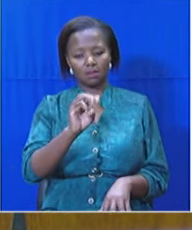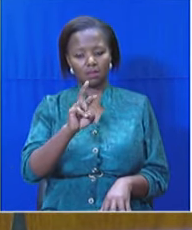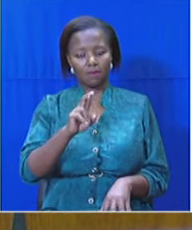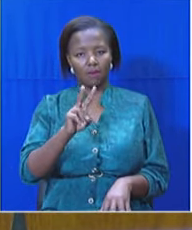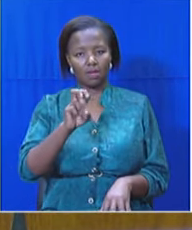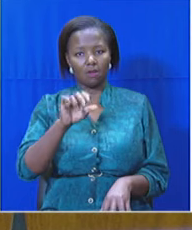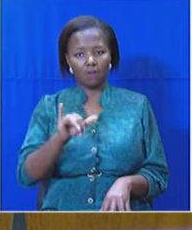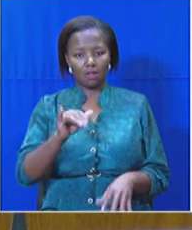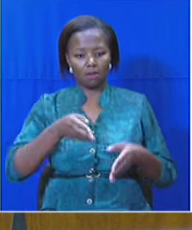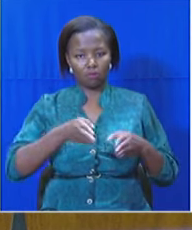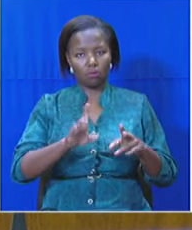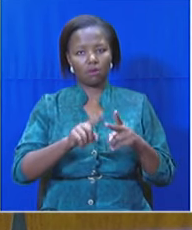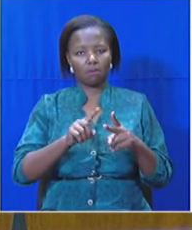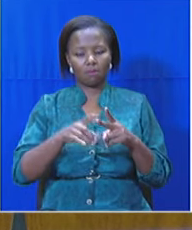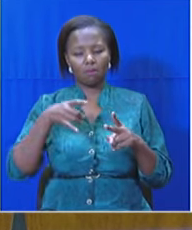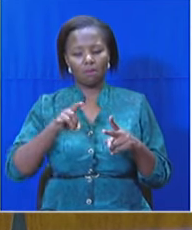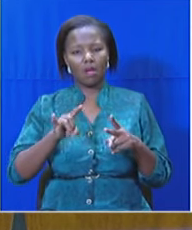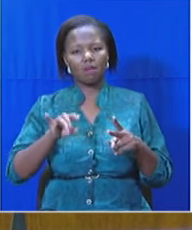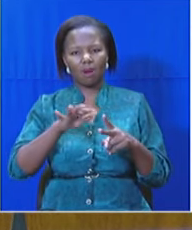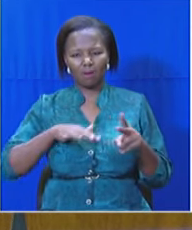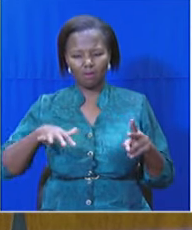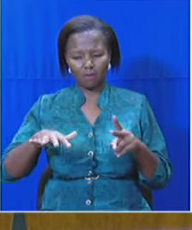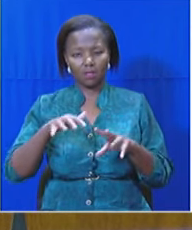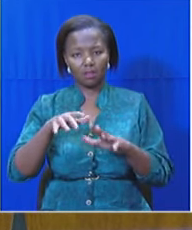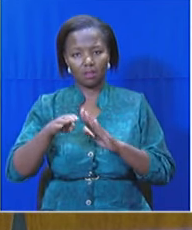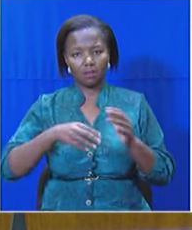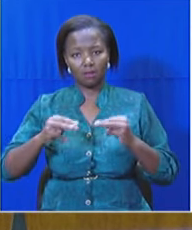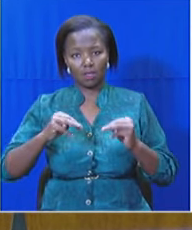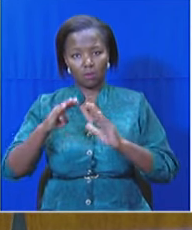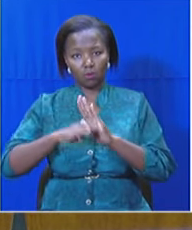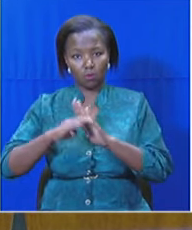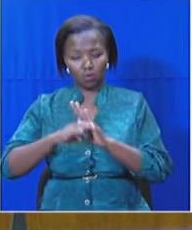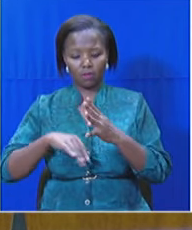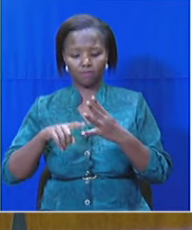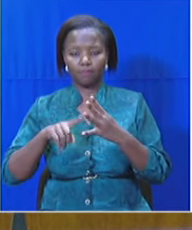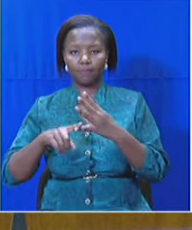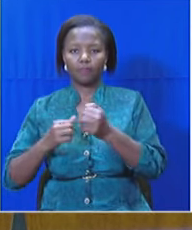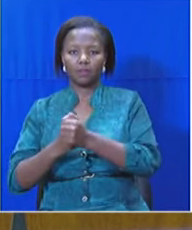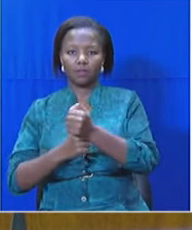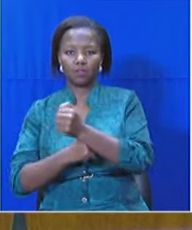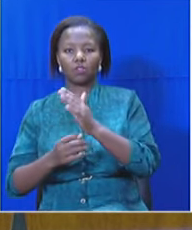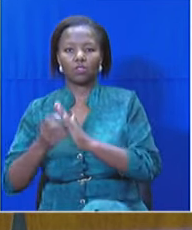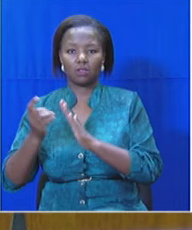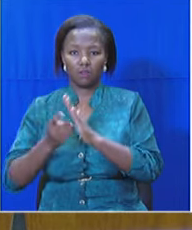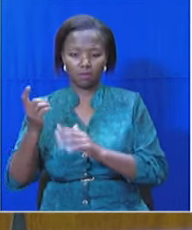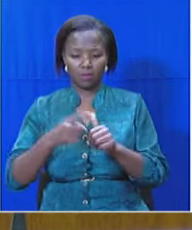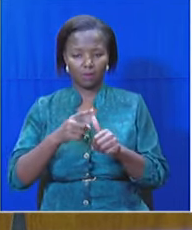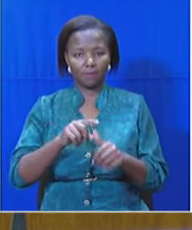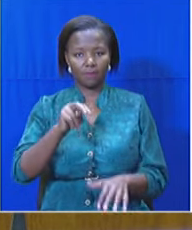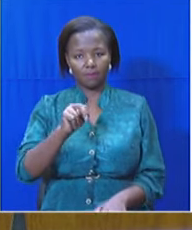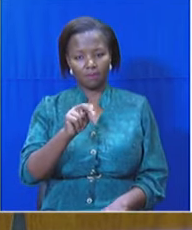Animal and Field Management Program, Enterprise and Industrial Development, Infrastructure Development, and the NARISEC